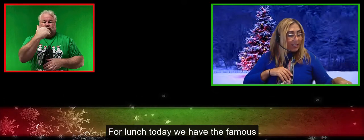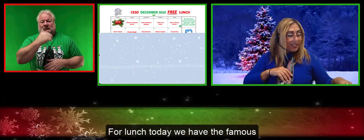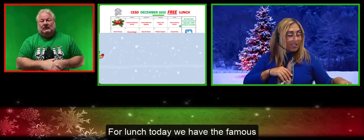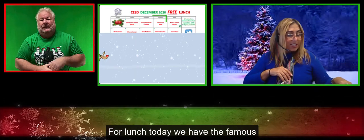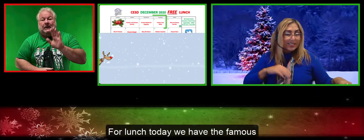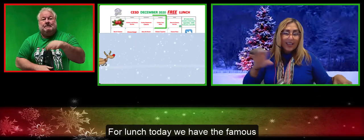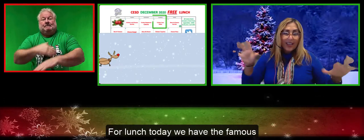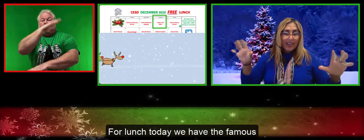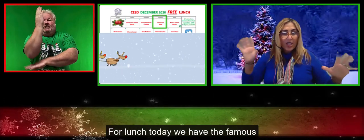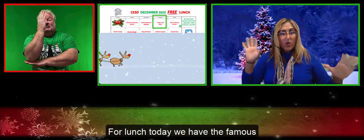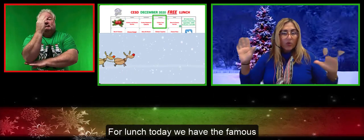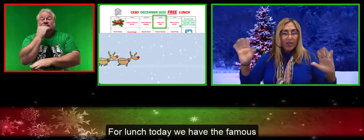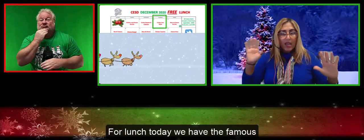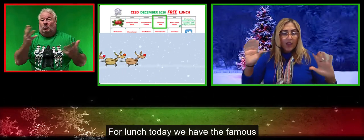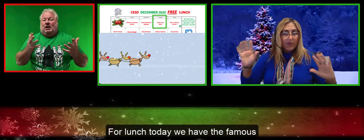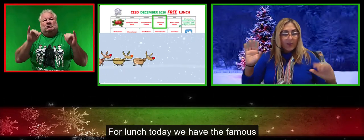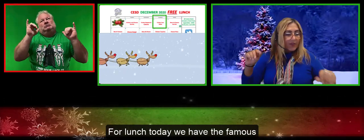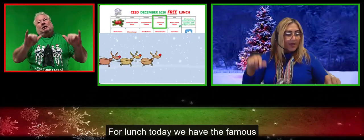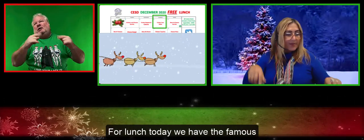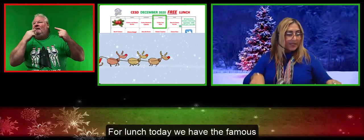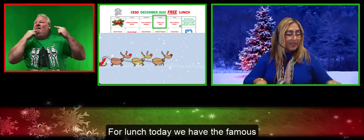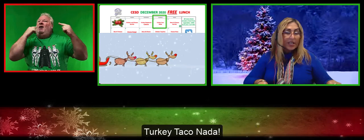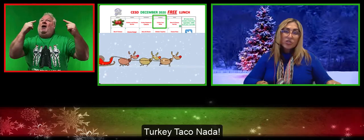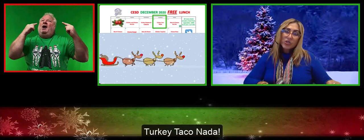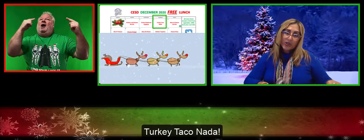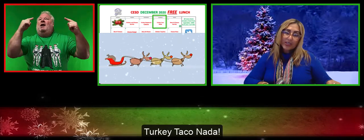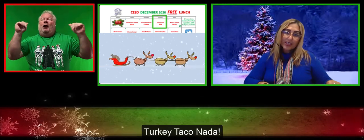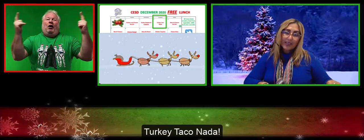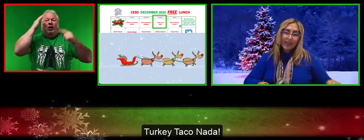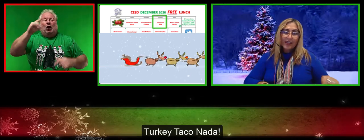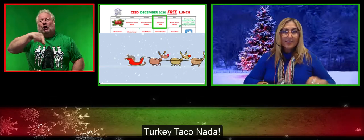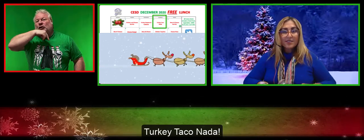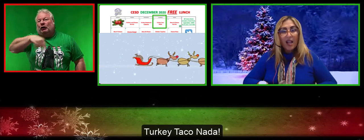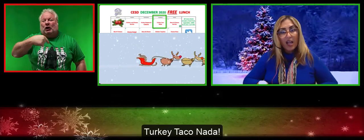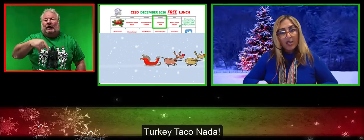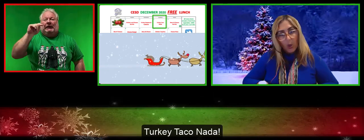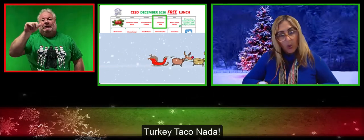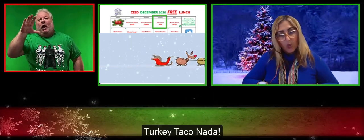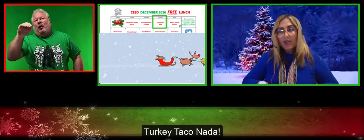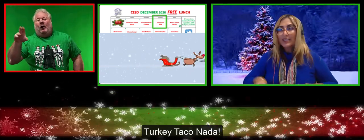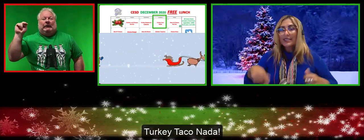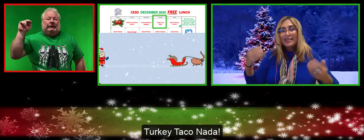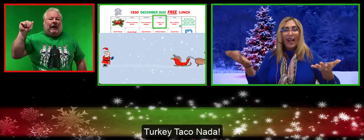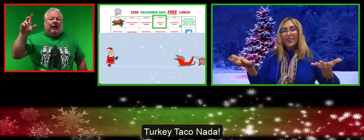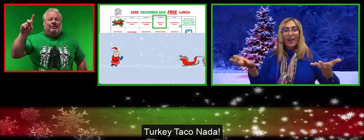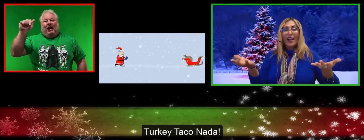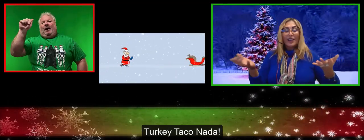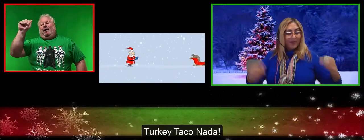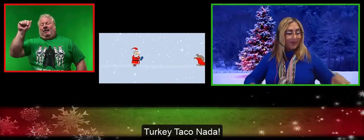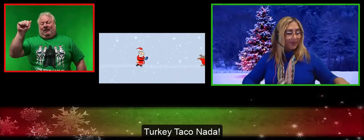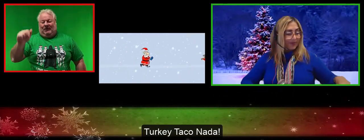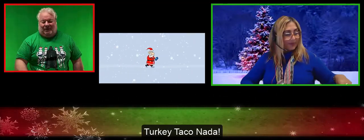For lunch today, we have the famous turkey taco